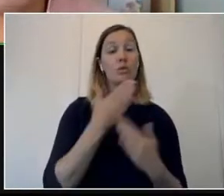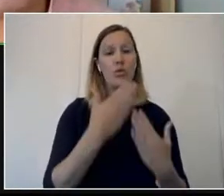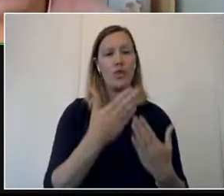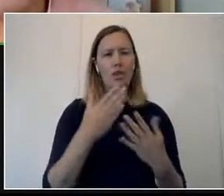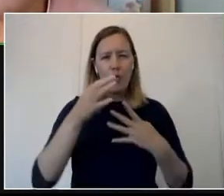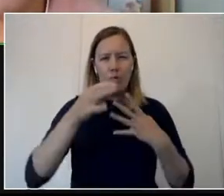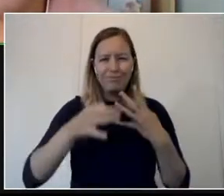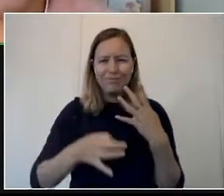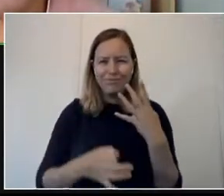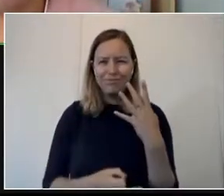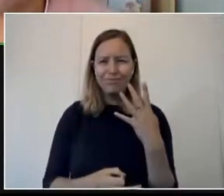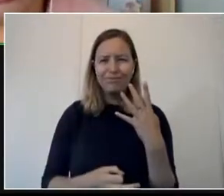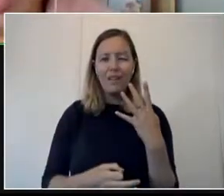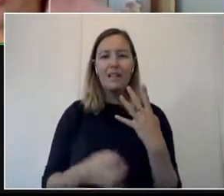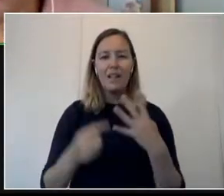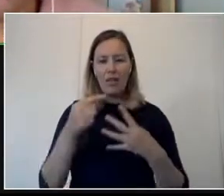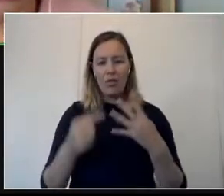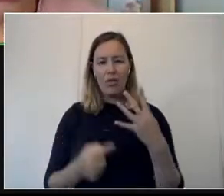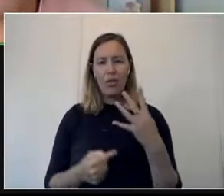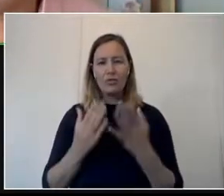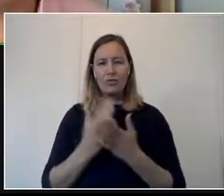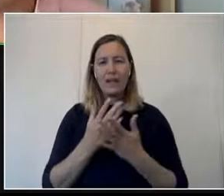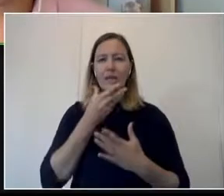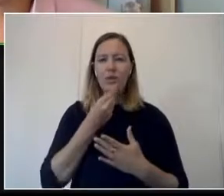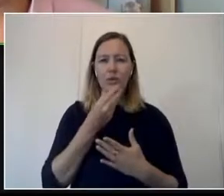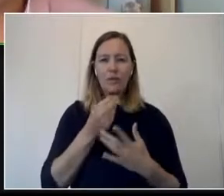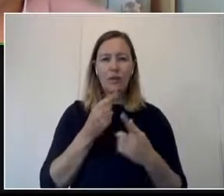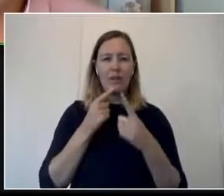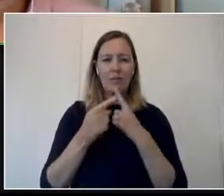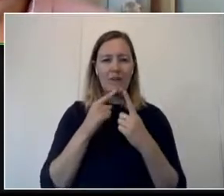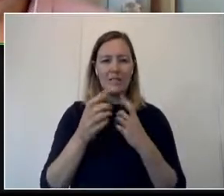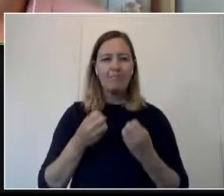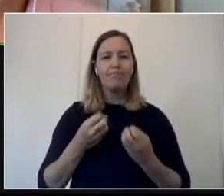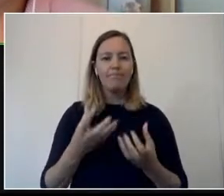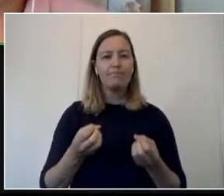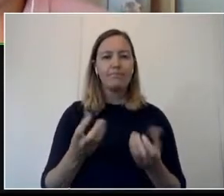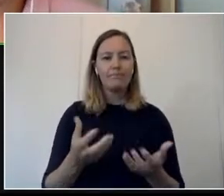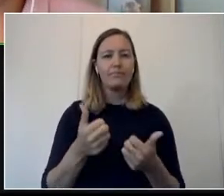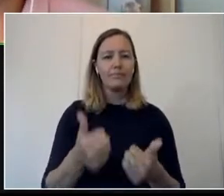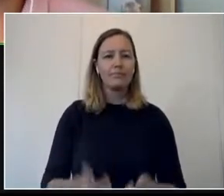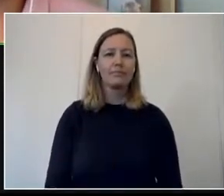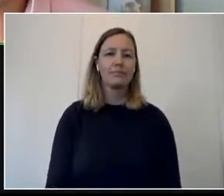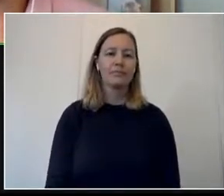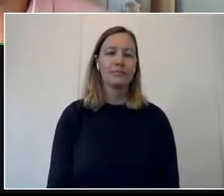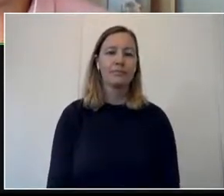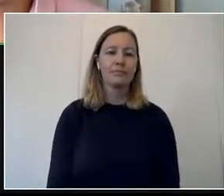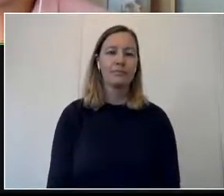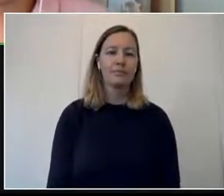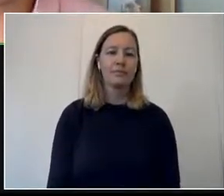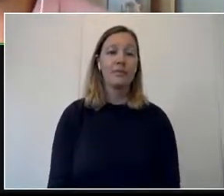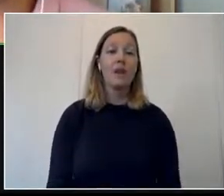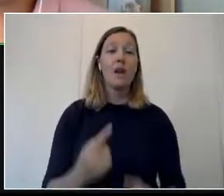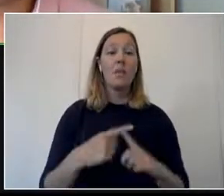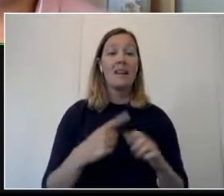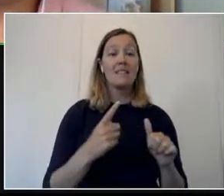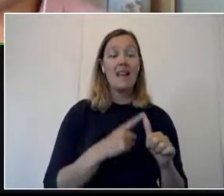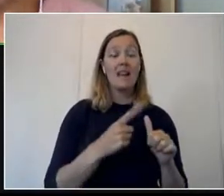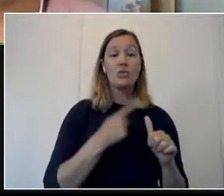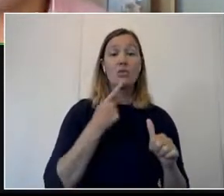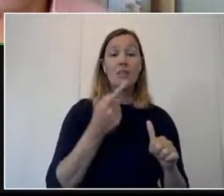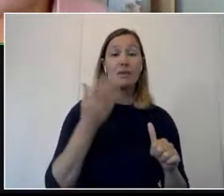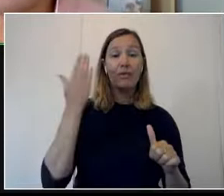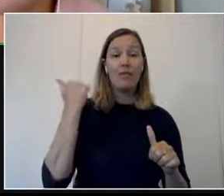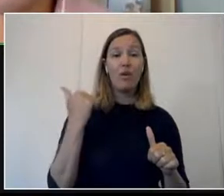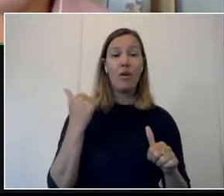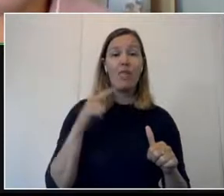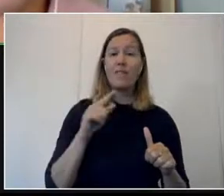down into those really useful pieces of information. Again, I also want to reiterate what Andrew said. This is but a